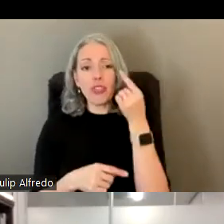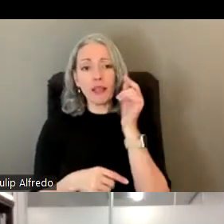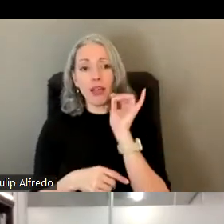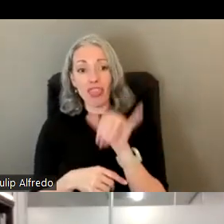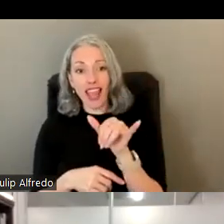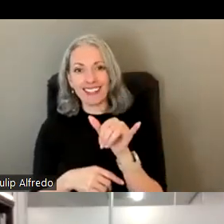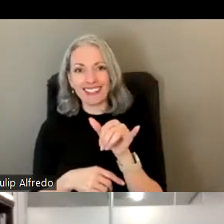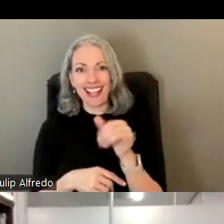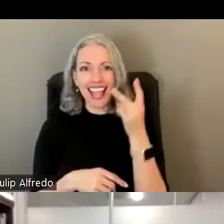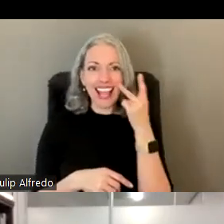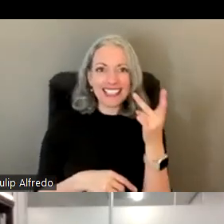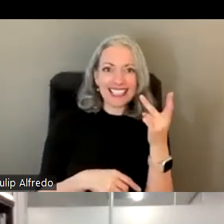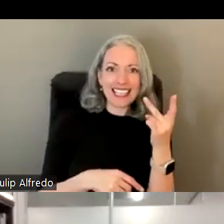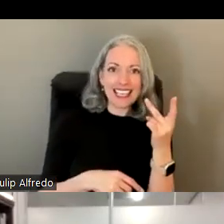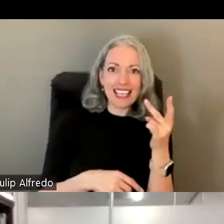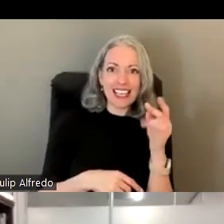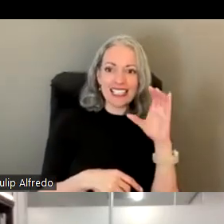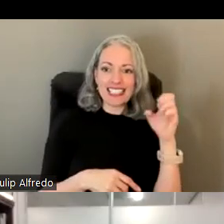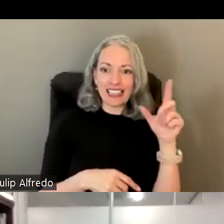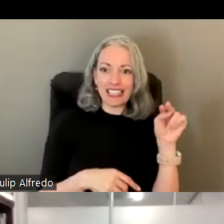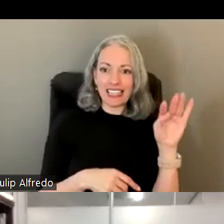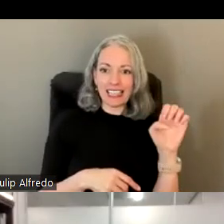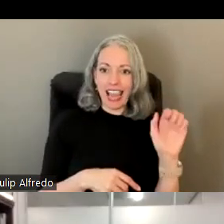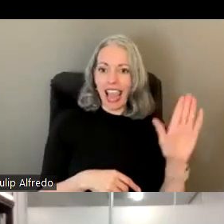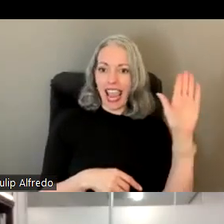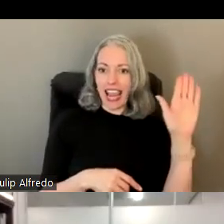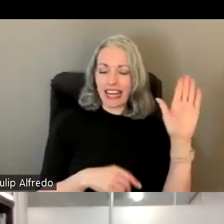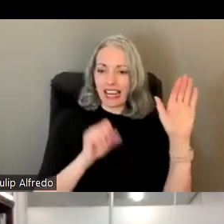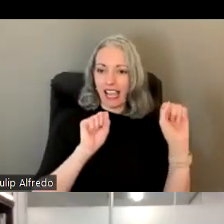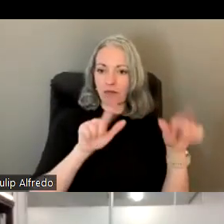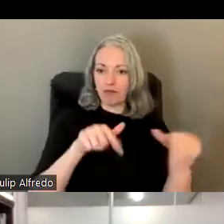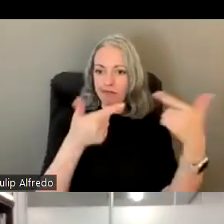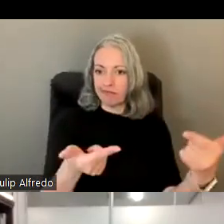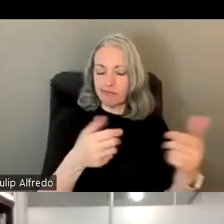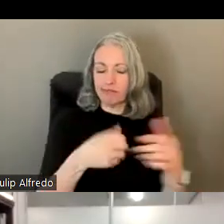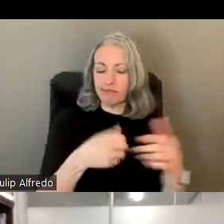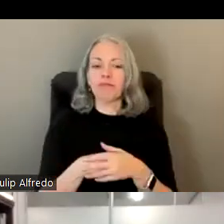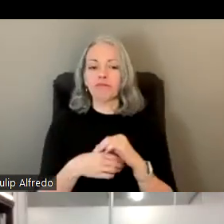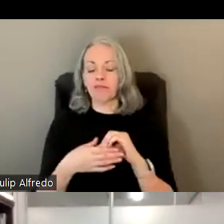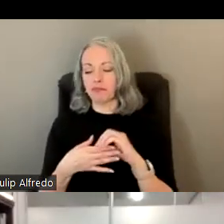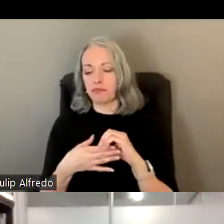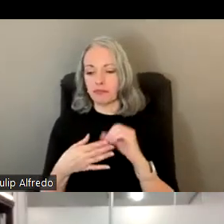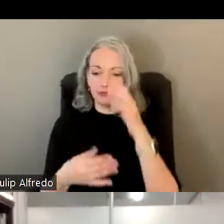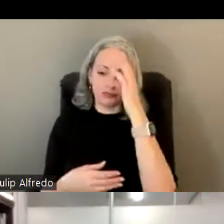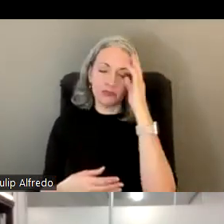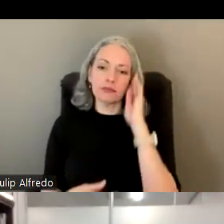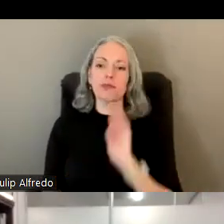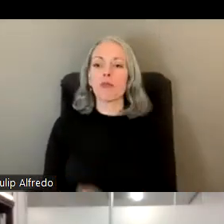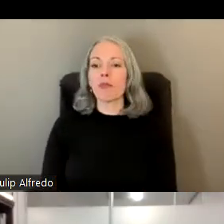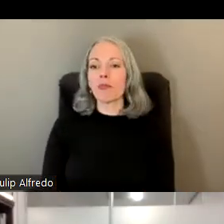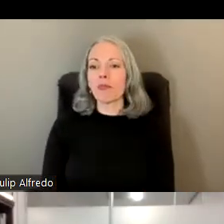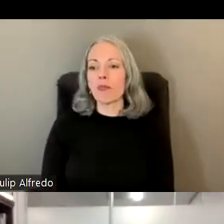I'm gonna let Celine and then Barbara have a moment to give their recommendations about this